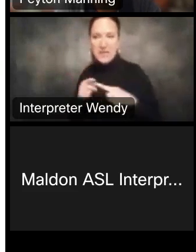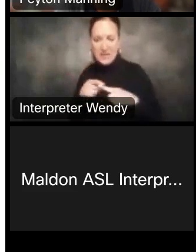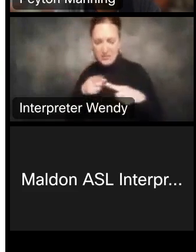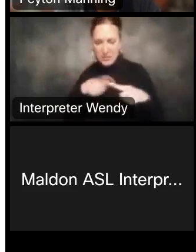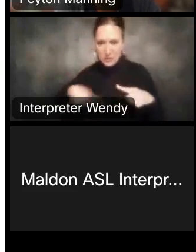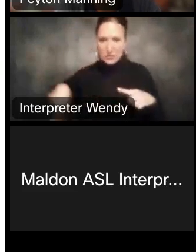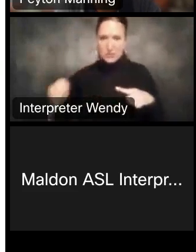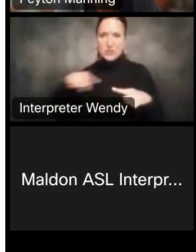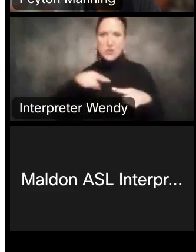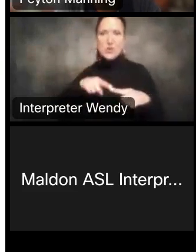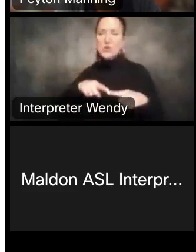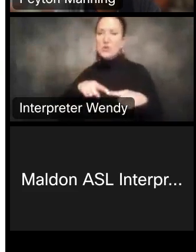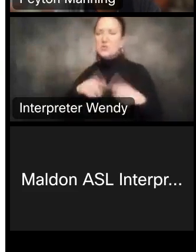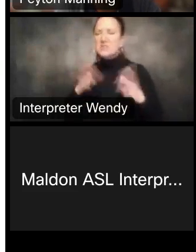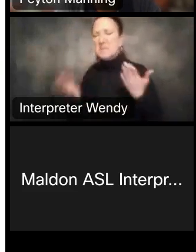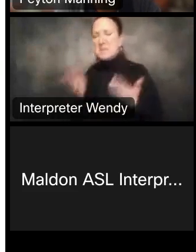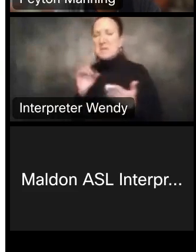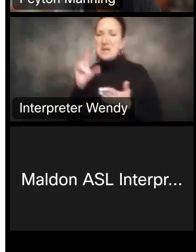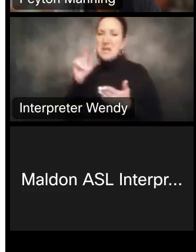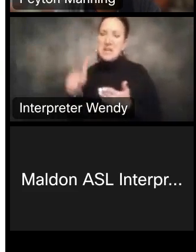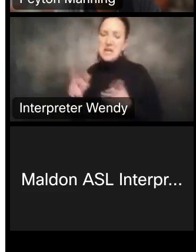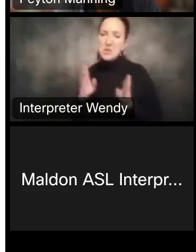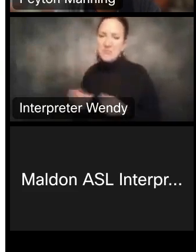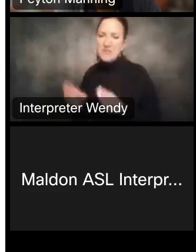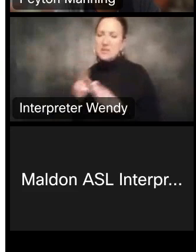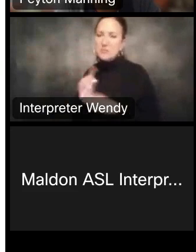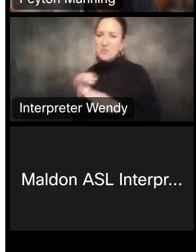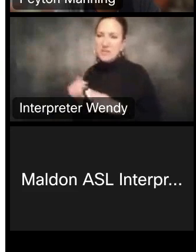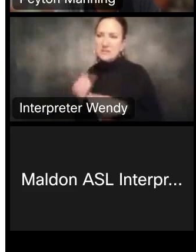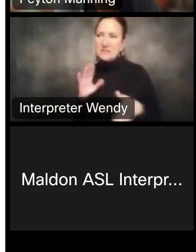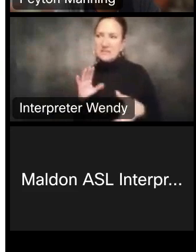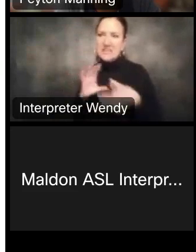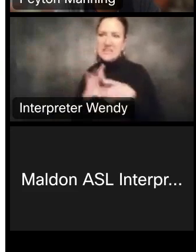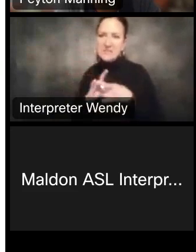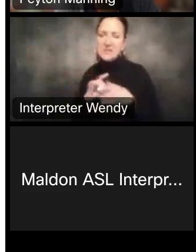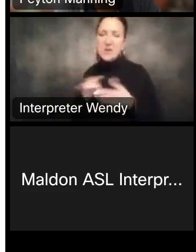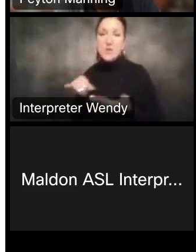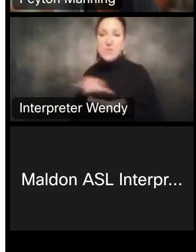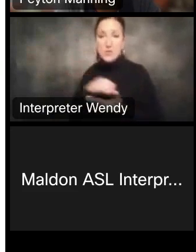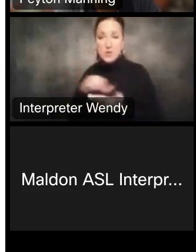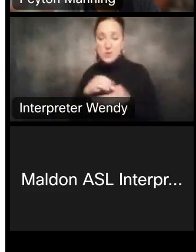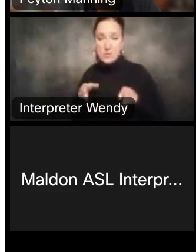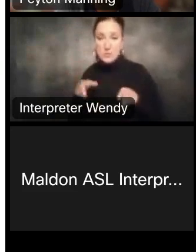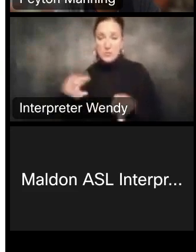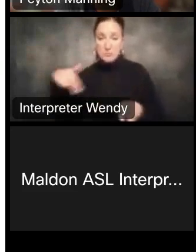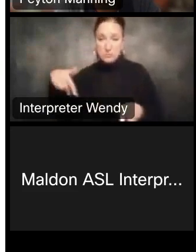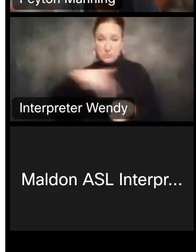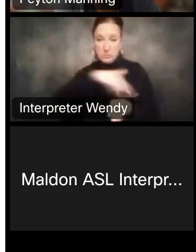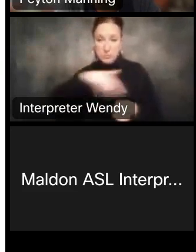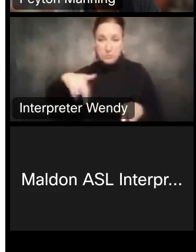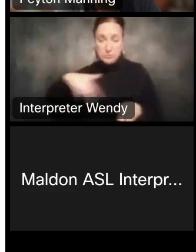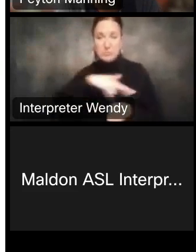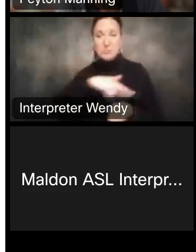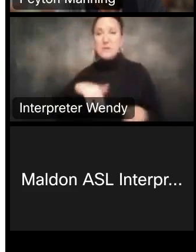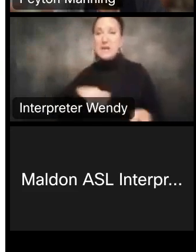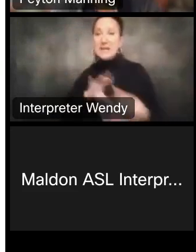outside of scope and it's a later phase in a later project, and if connectivity across New York Ave down to the MBT and to other bike